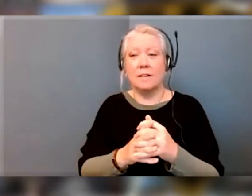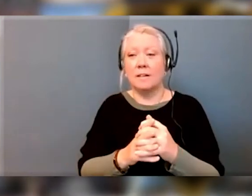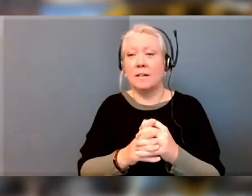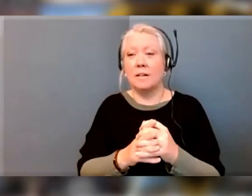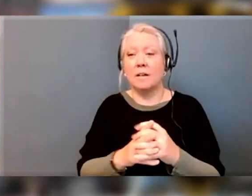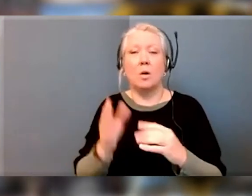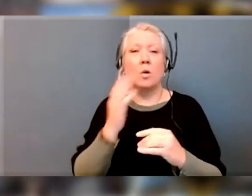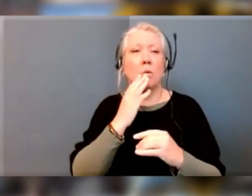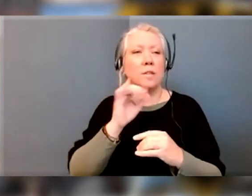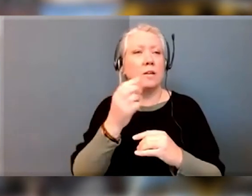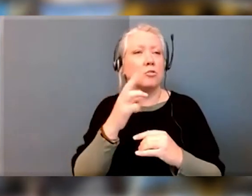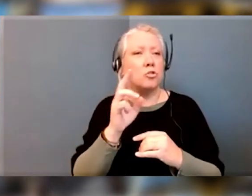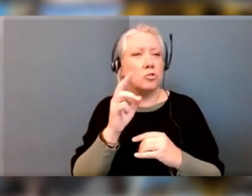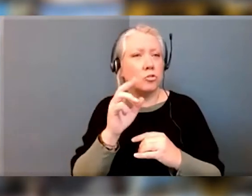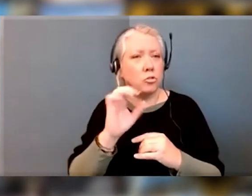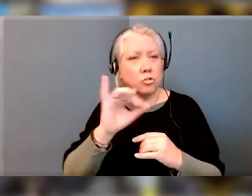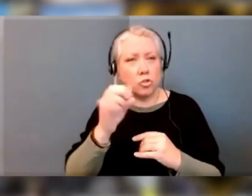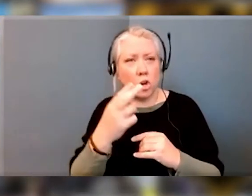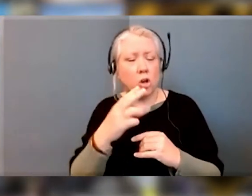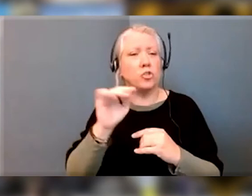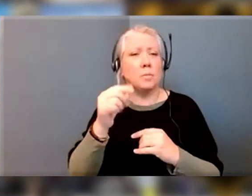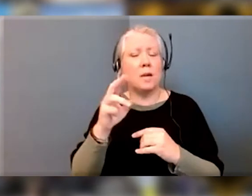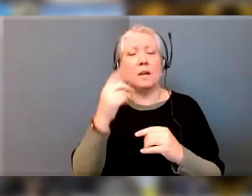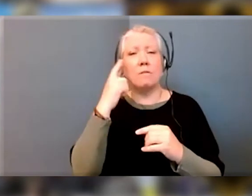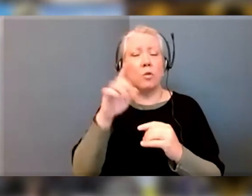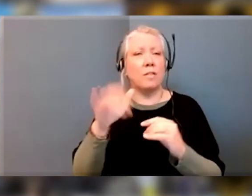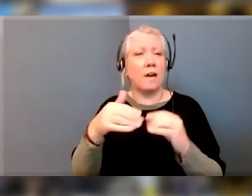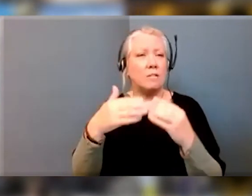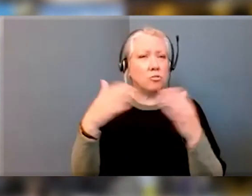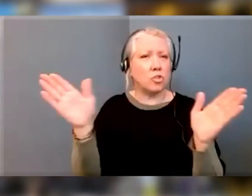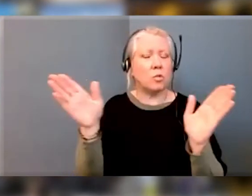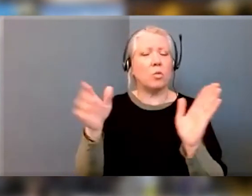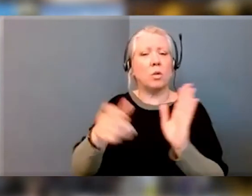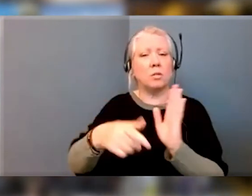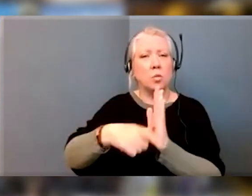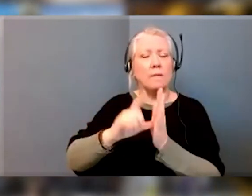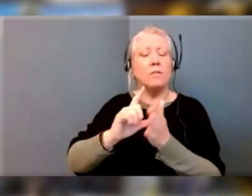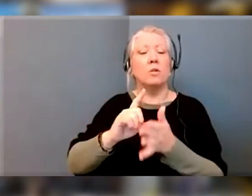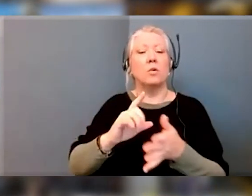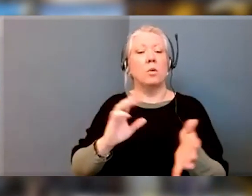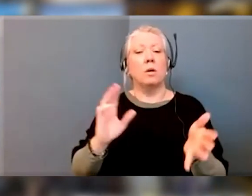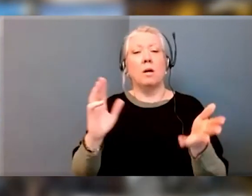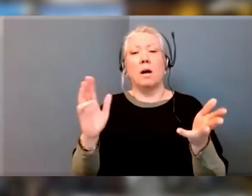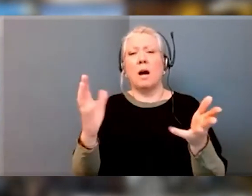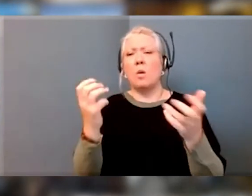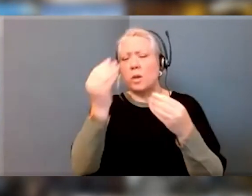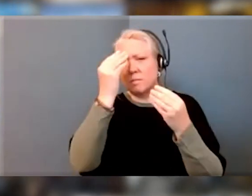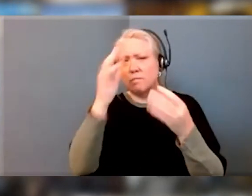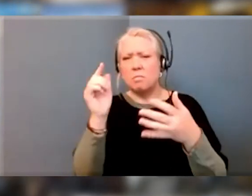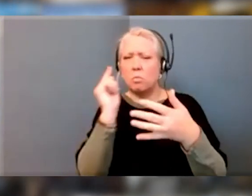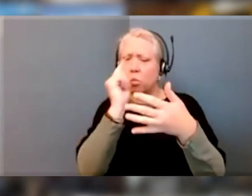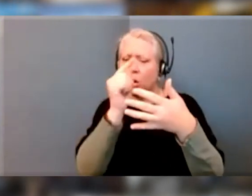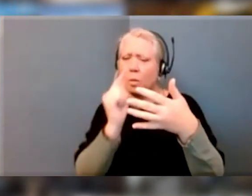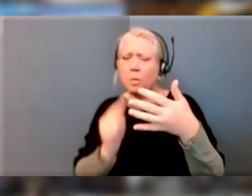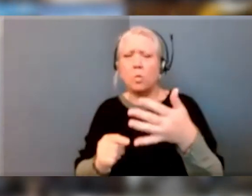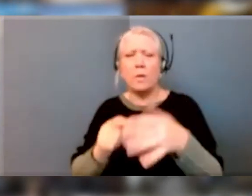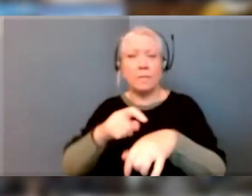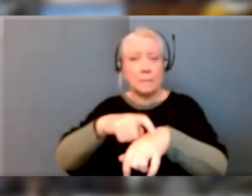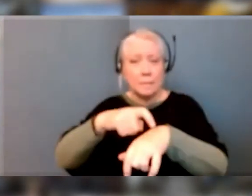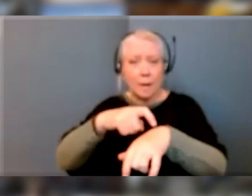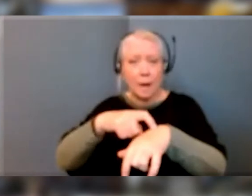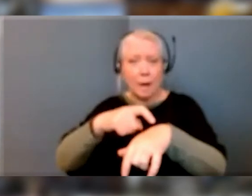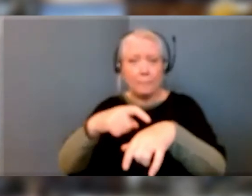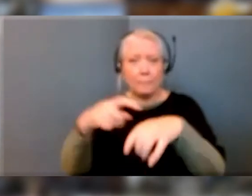Thanks, Josh and Megan, for that overview. I also wanted to provide you with the timeline, just to give you a heads up about what's